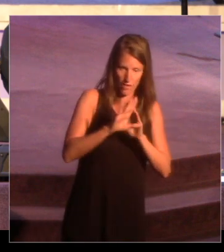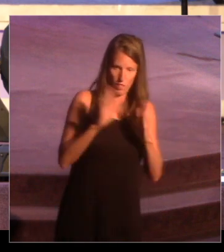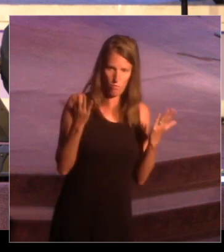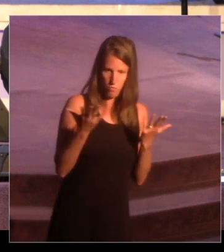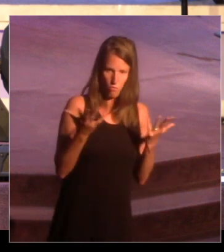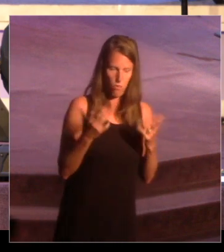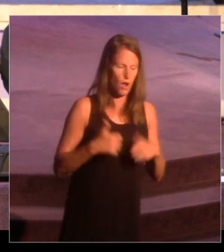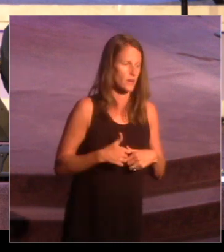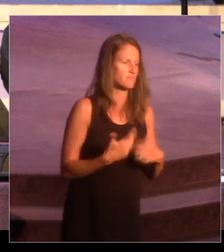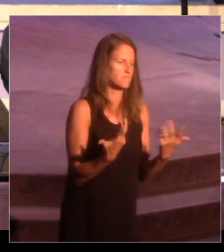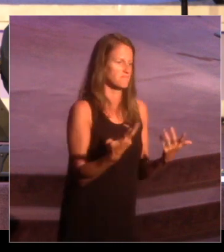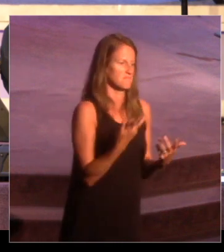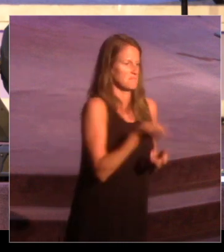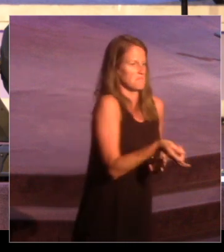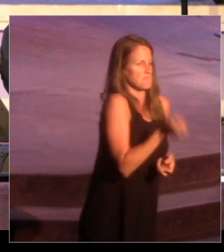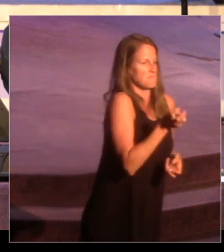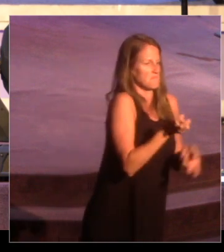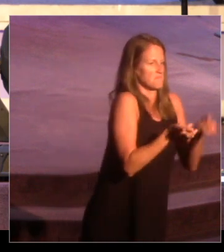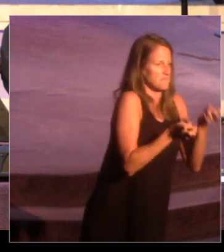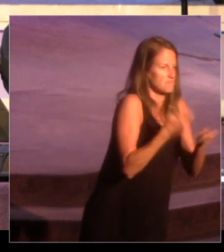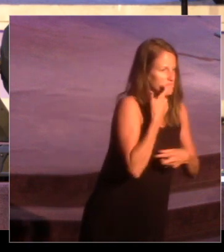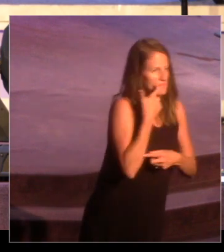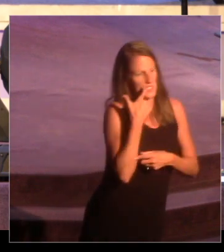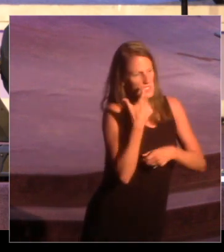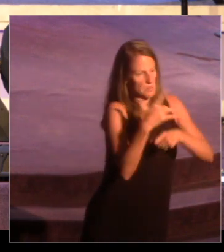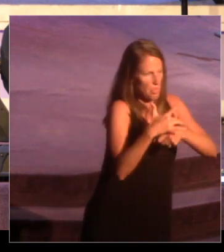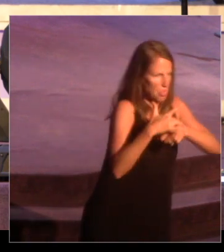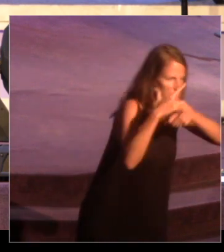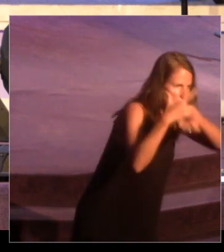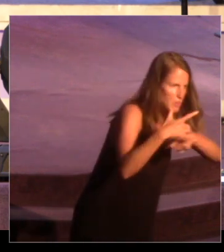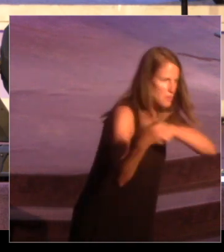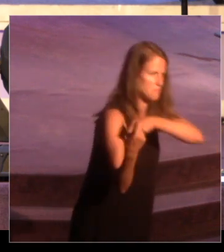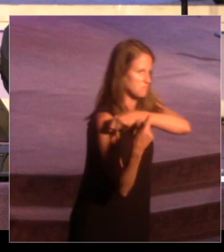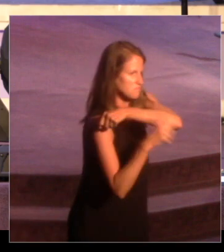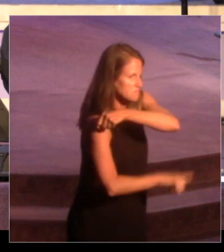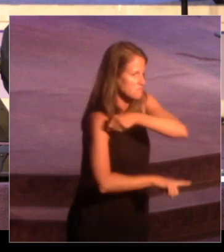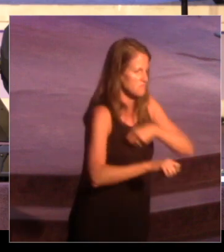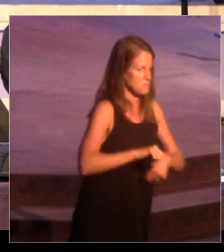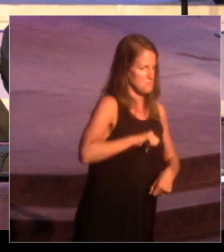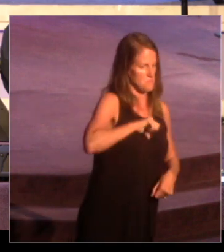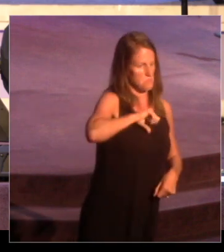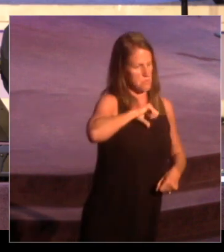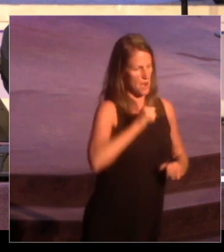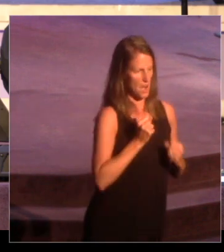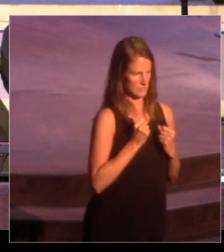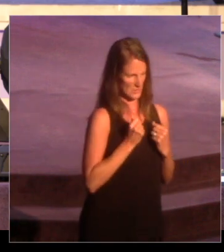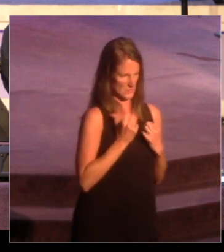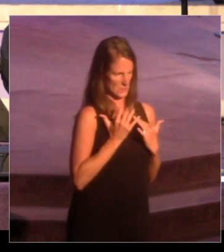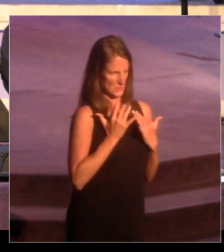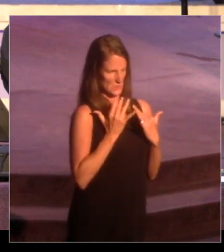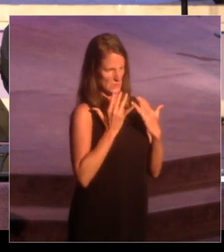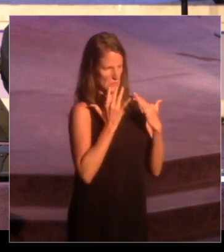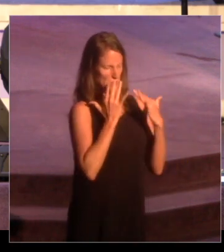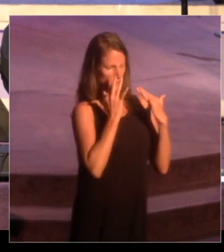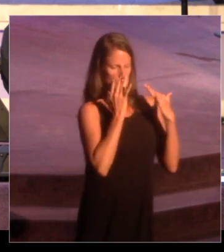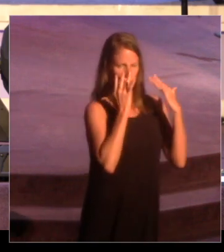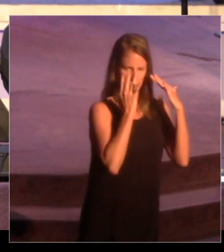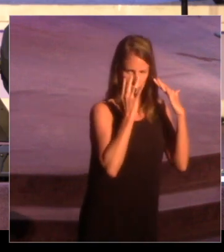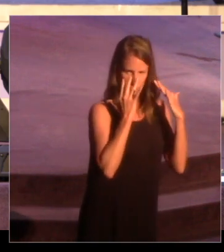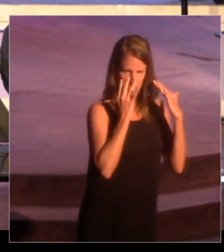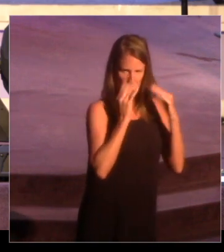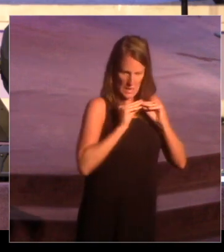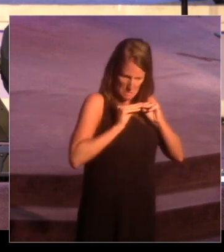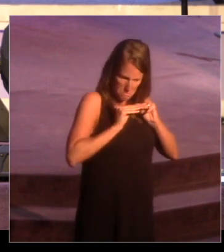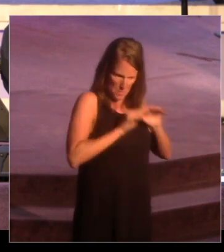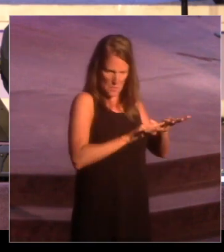where envy and strife and addictions and hate and pride well up inside of us, and they begin to impact those